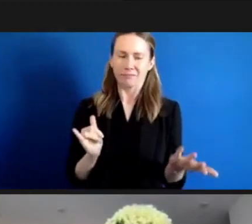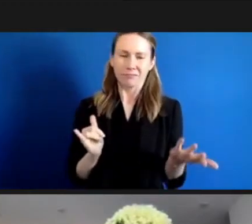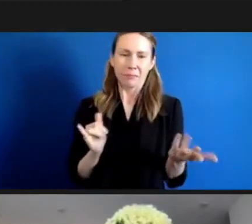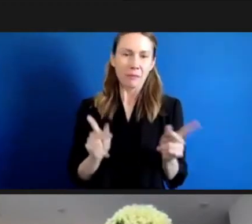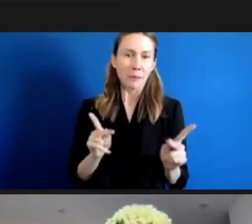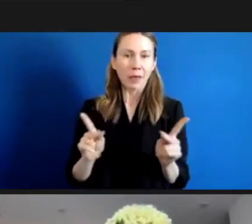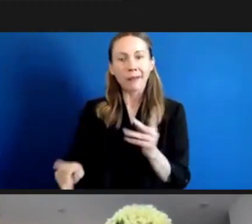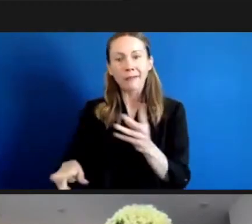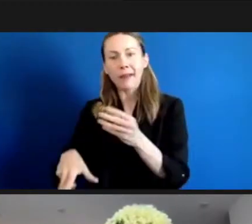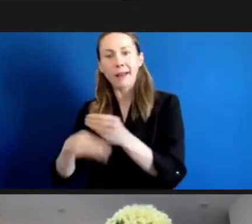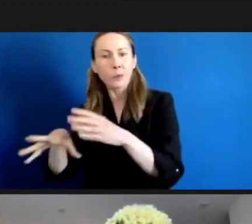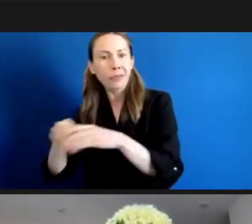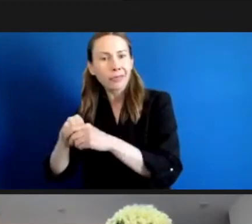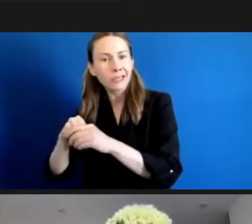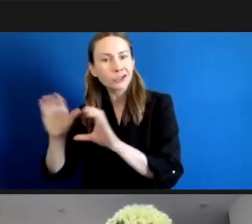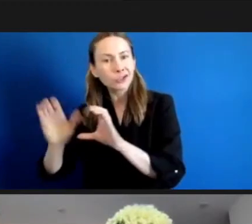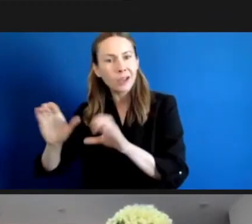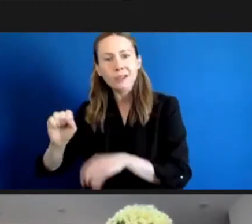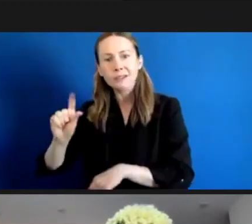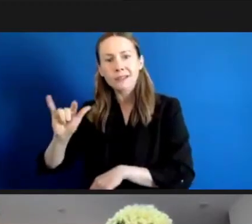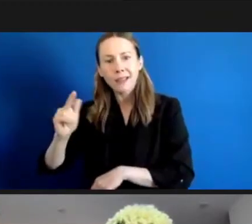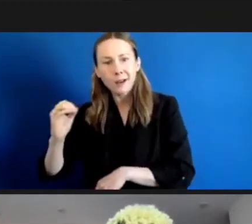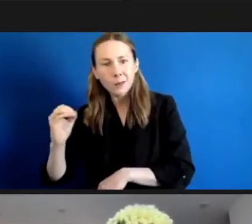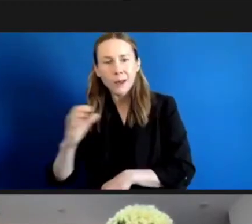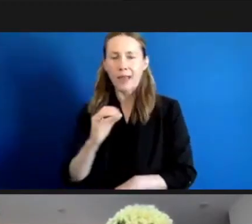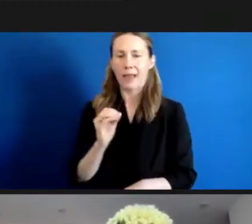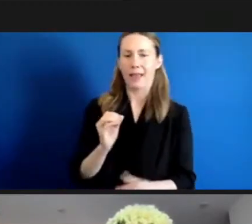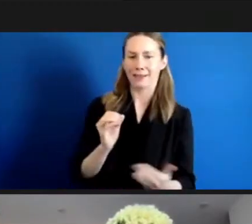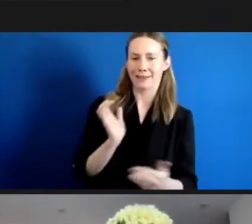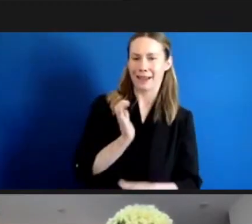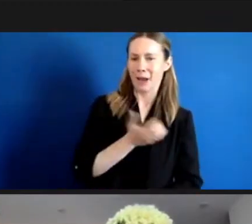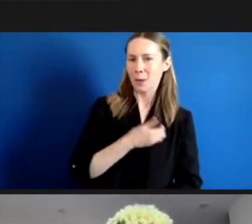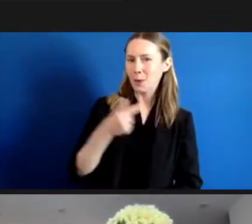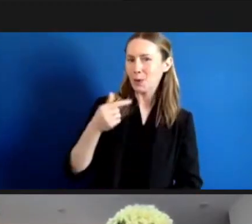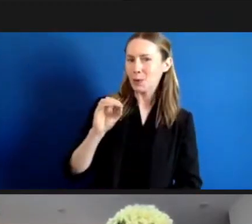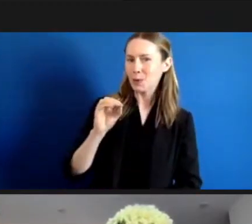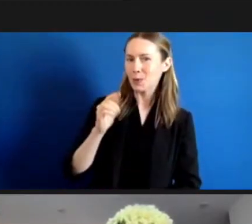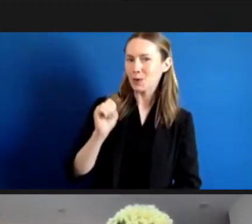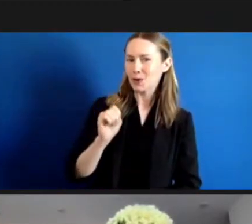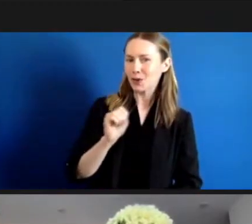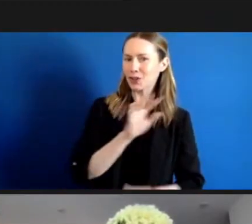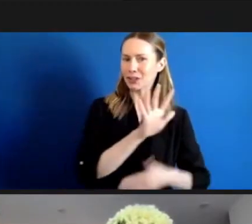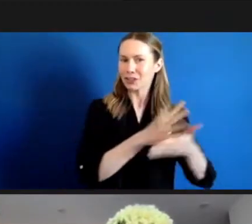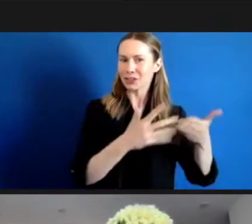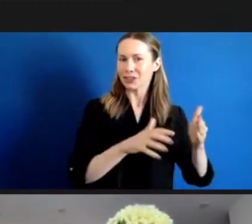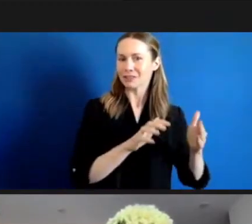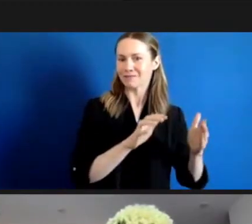in the Slido and in our lovely Google sheet as well, just so many